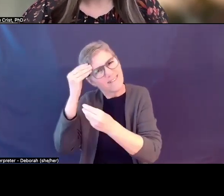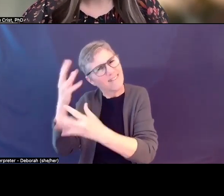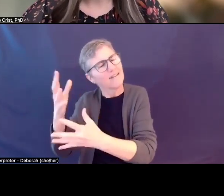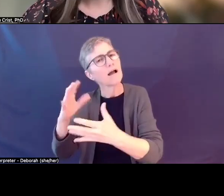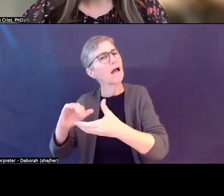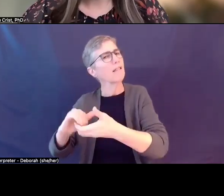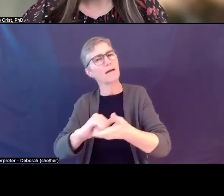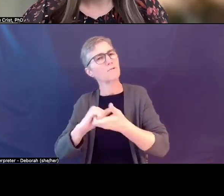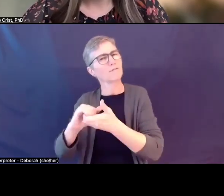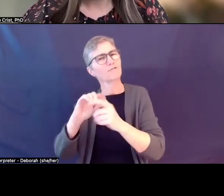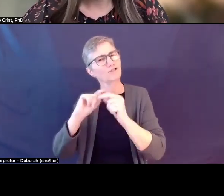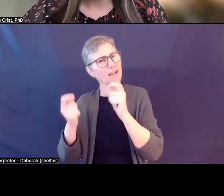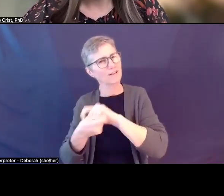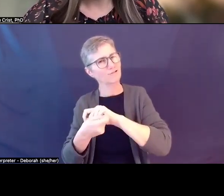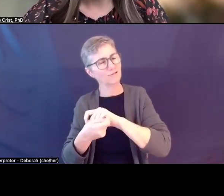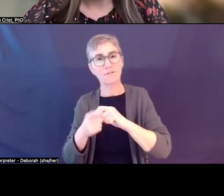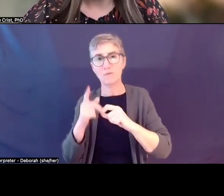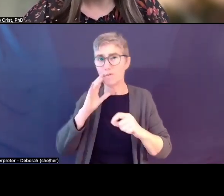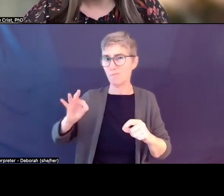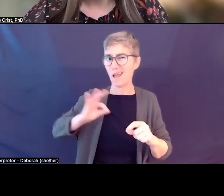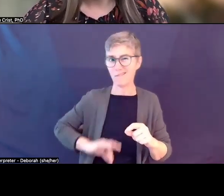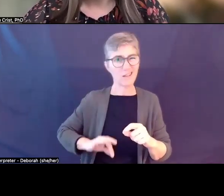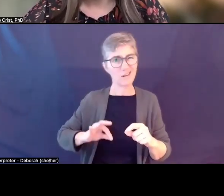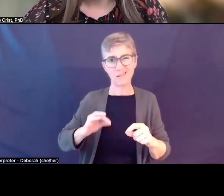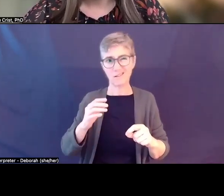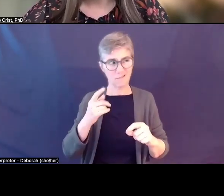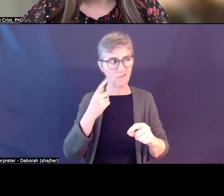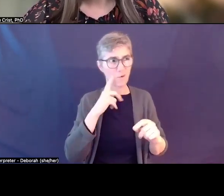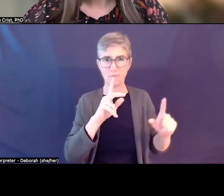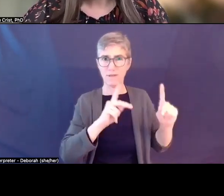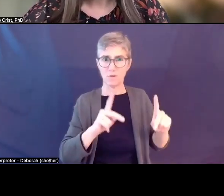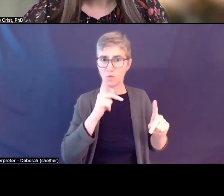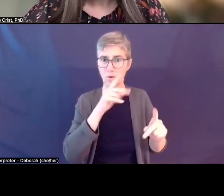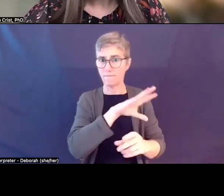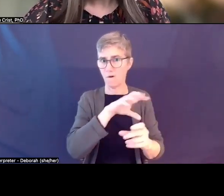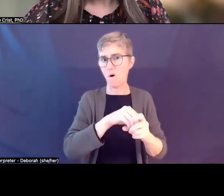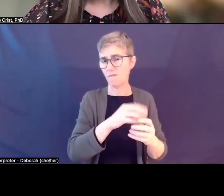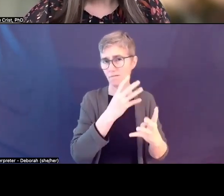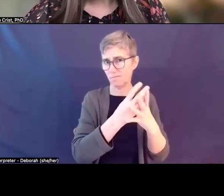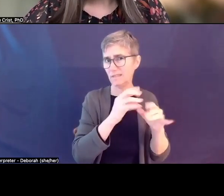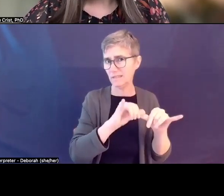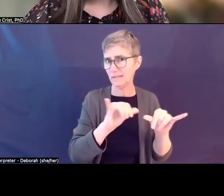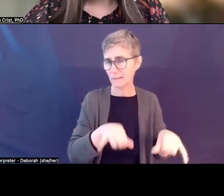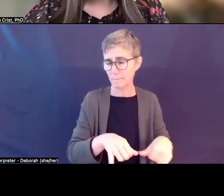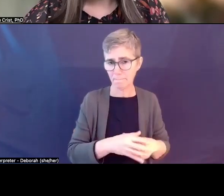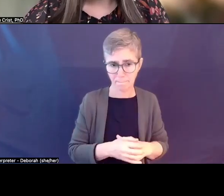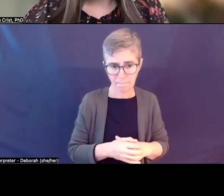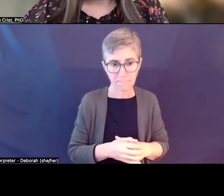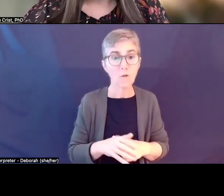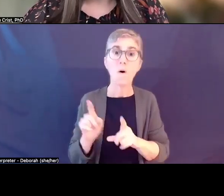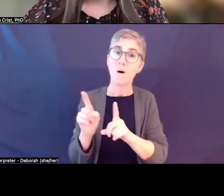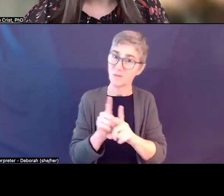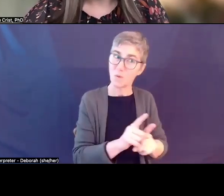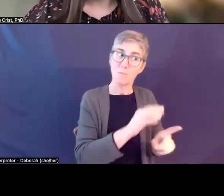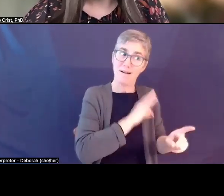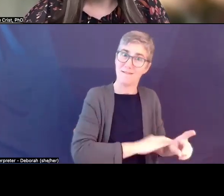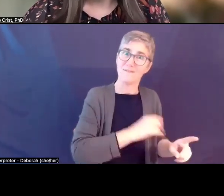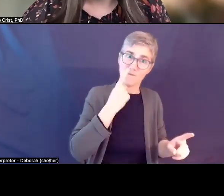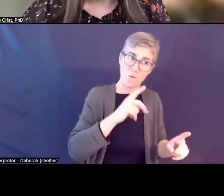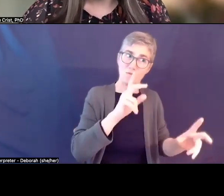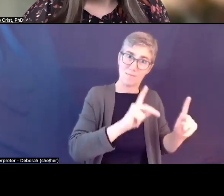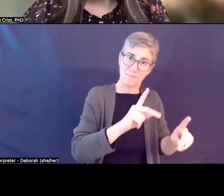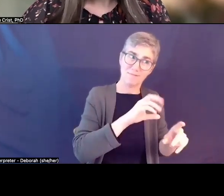this collaborative change would benefit people involved in the criminal legal system. There are also benefits for people involved in the criminal